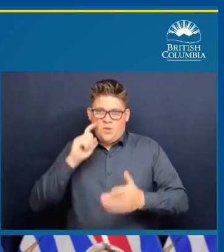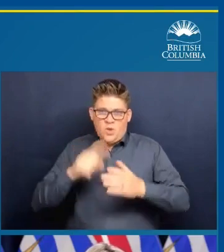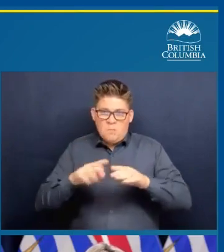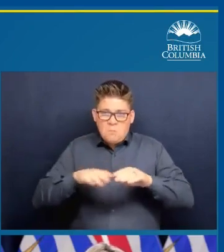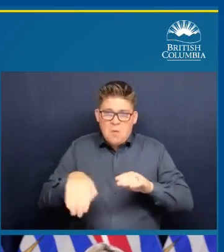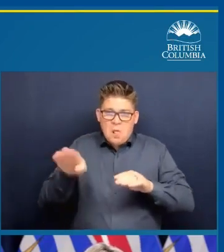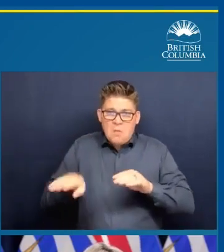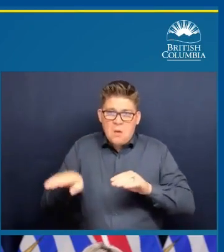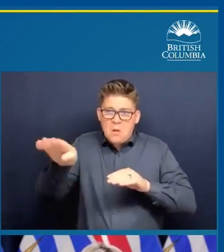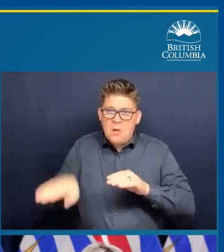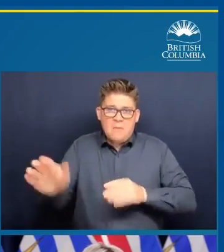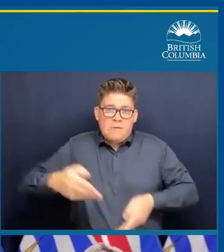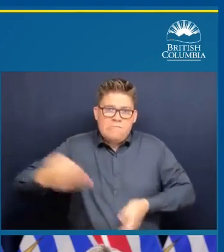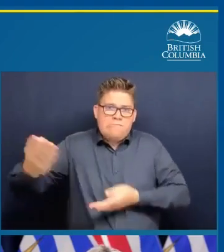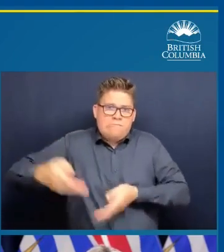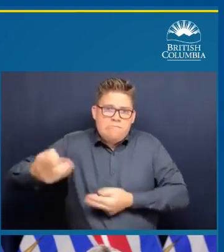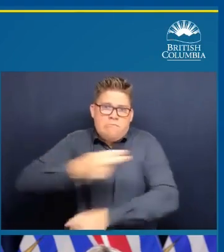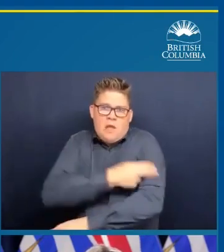care right now.